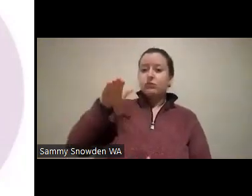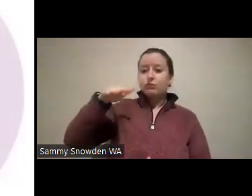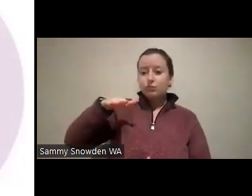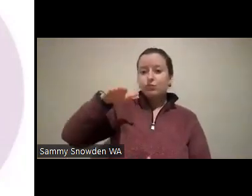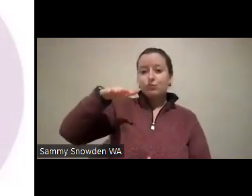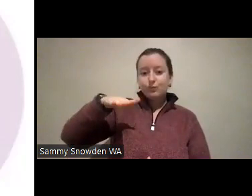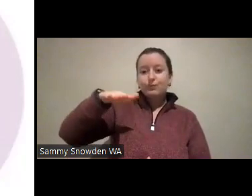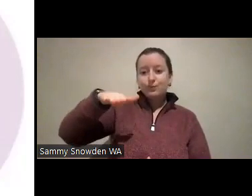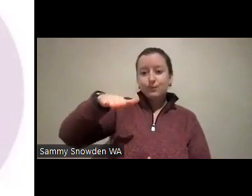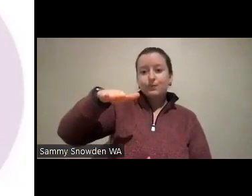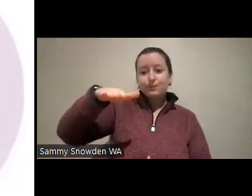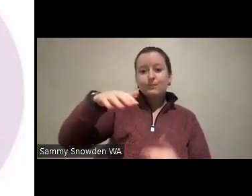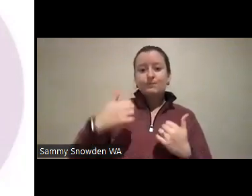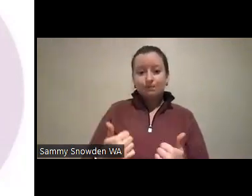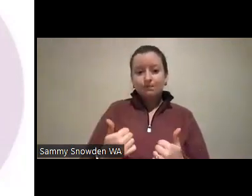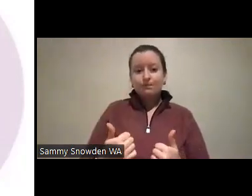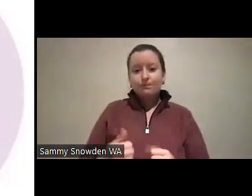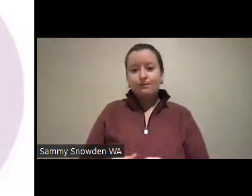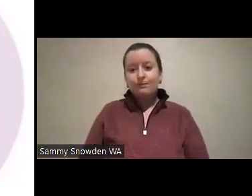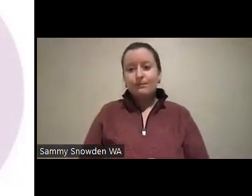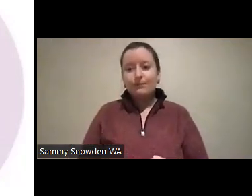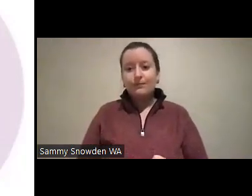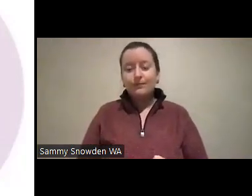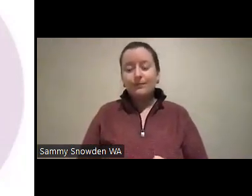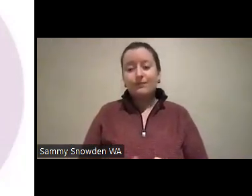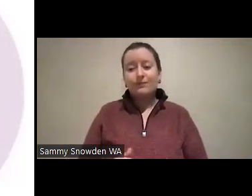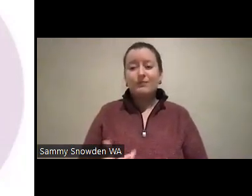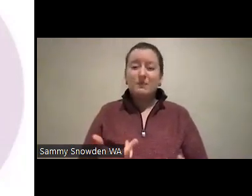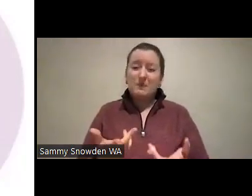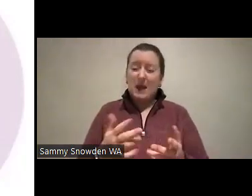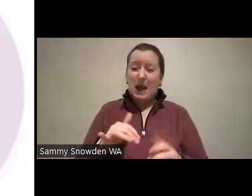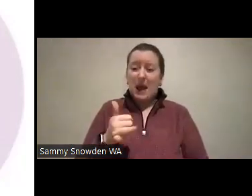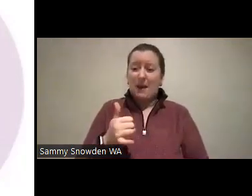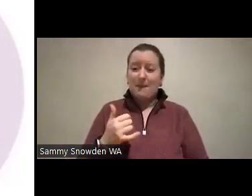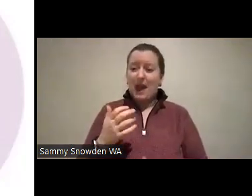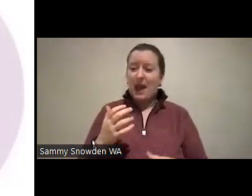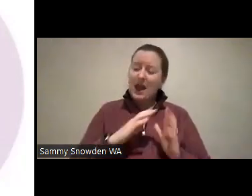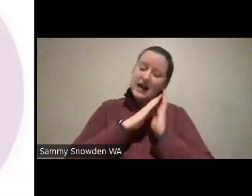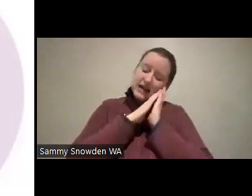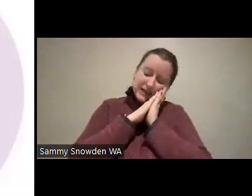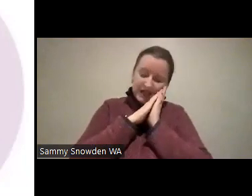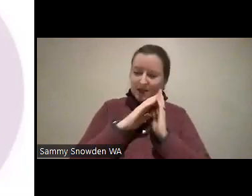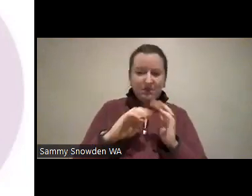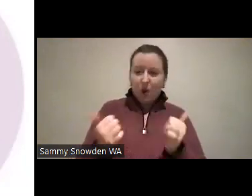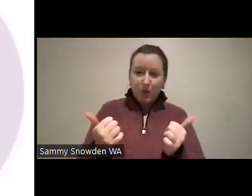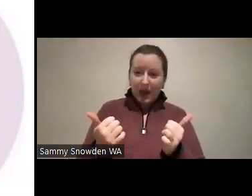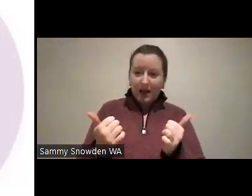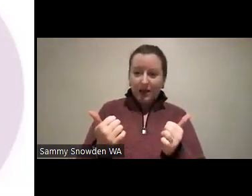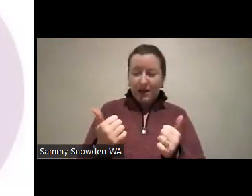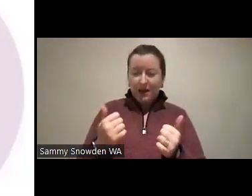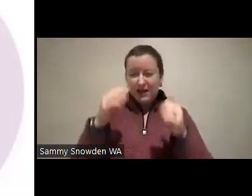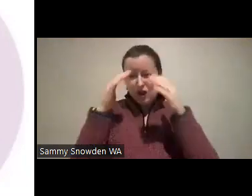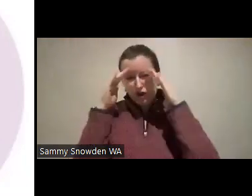issue. Obviously, when we are not sleeping well enough, it's hard to concentrate, it's hard to think straight, it's hard